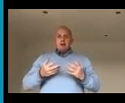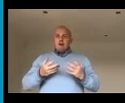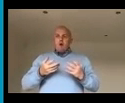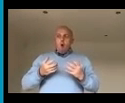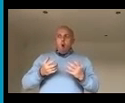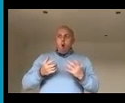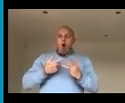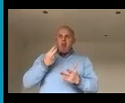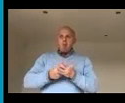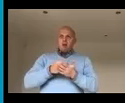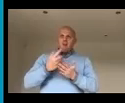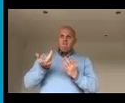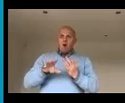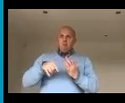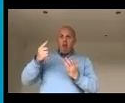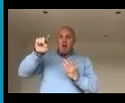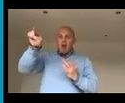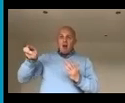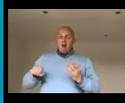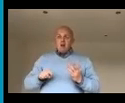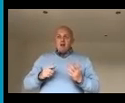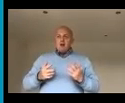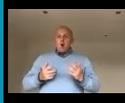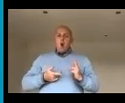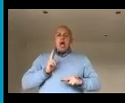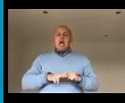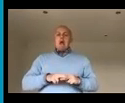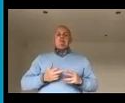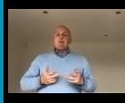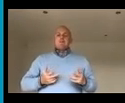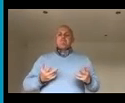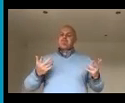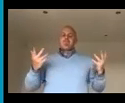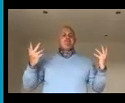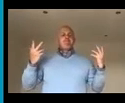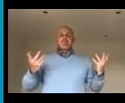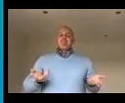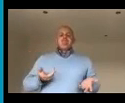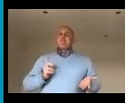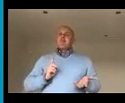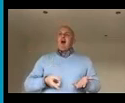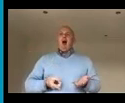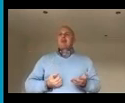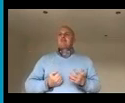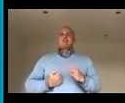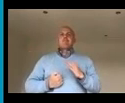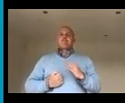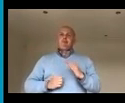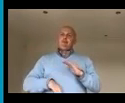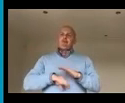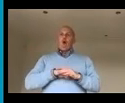in, and also what will happen if you don't raise the full amount. You know, if it's simply a case of we'll not be able to deliver as many